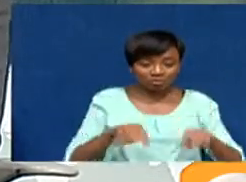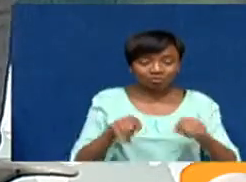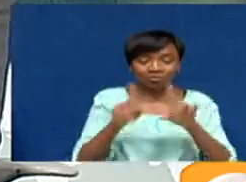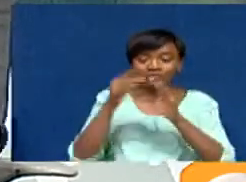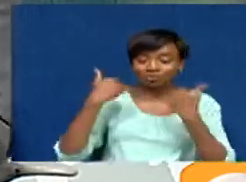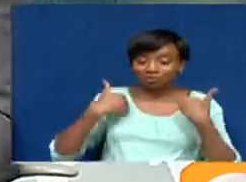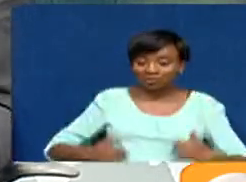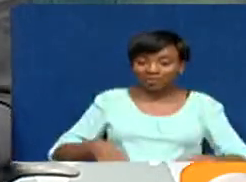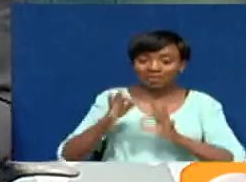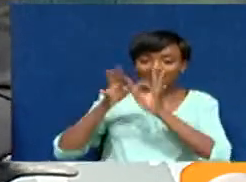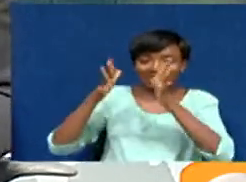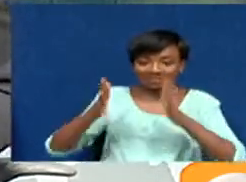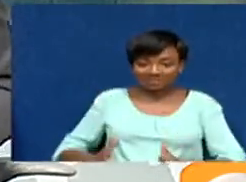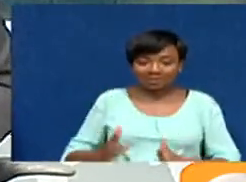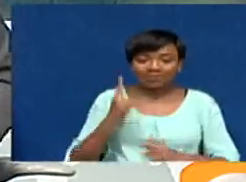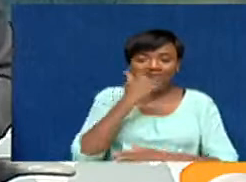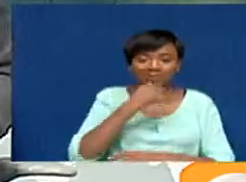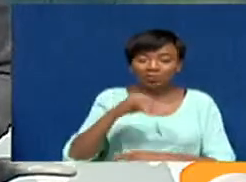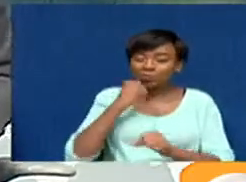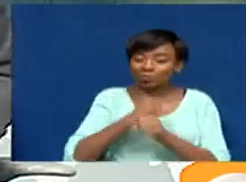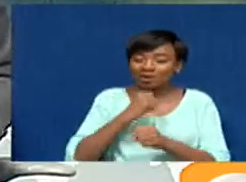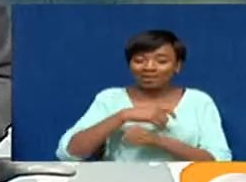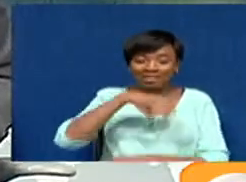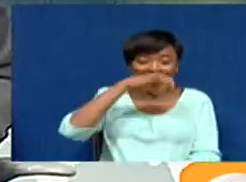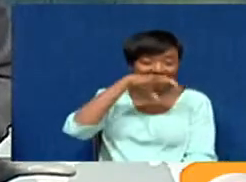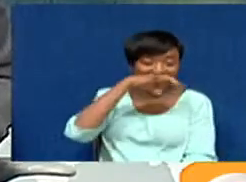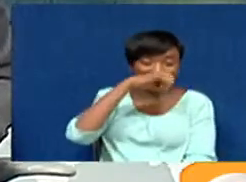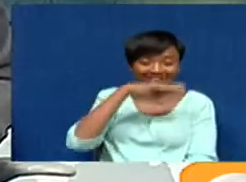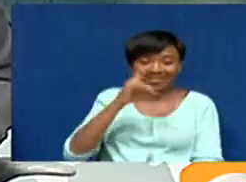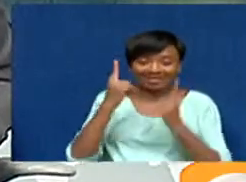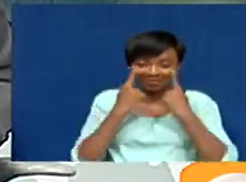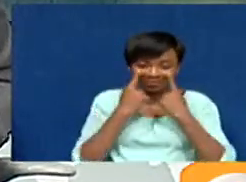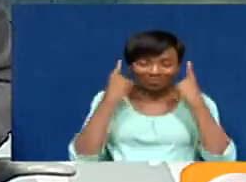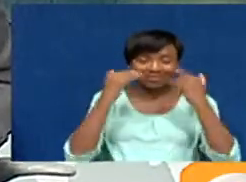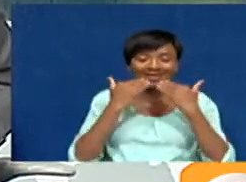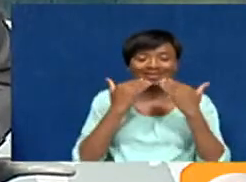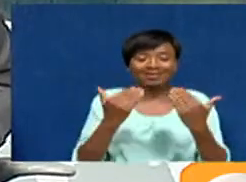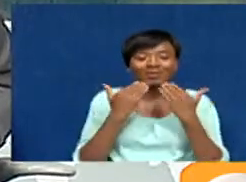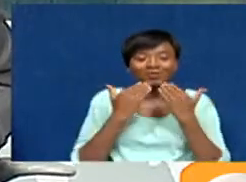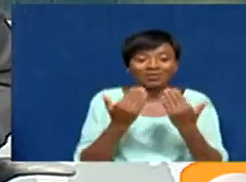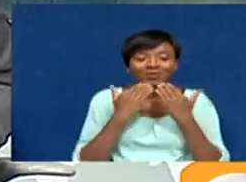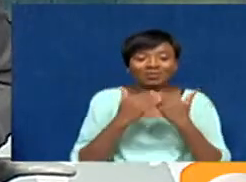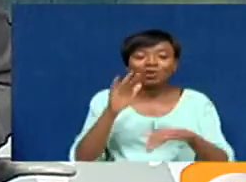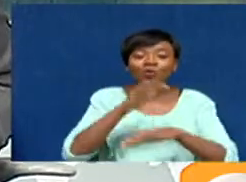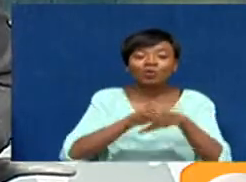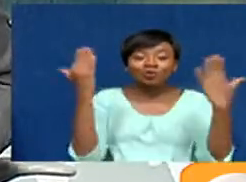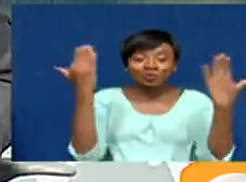my sign language interpreter who has been working tirelessly, Yula Nzale, asante sana. Have a good night.